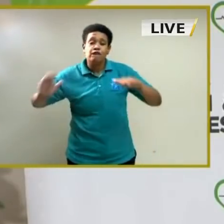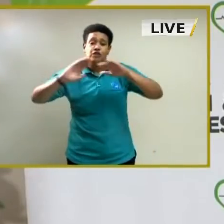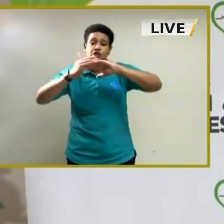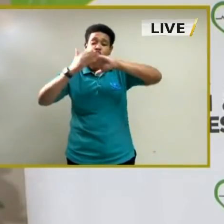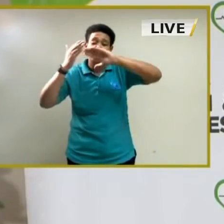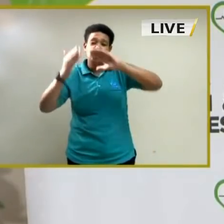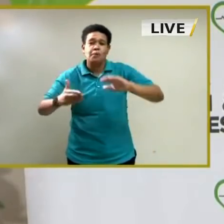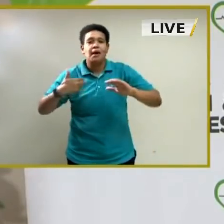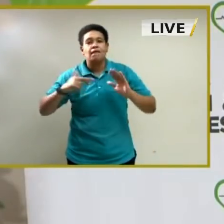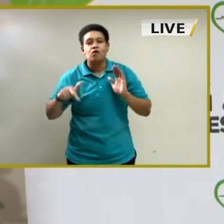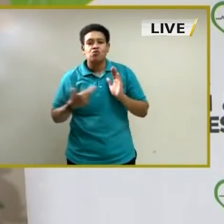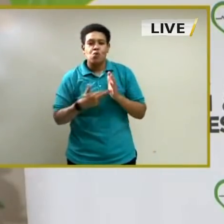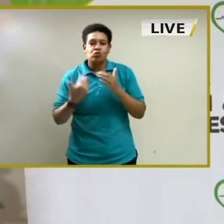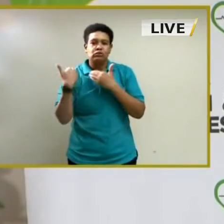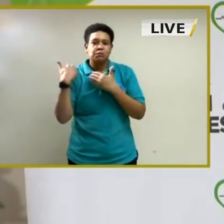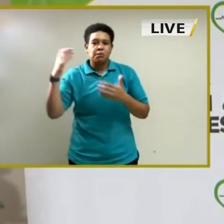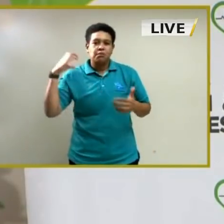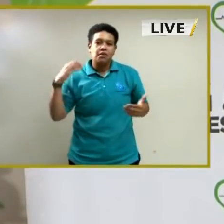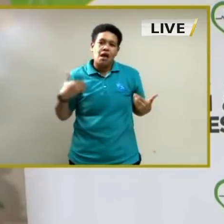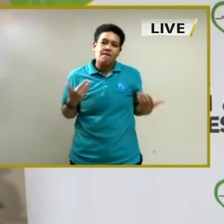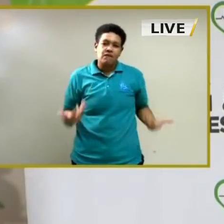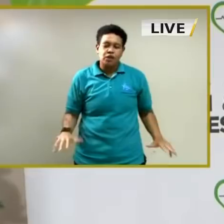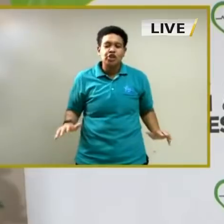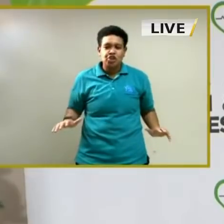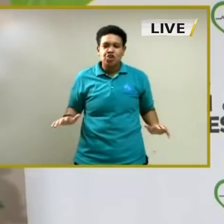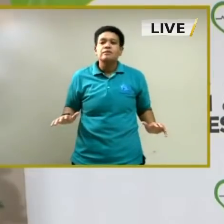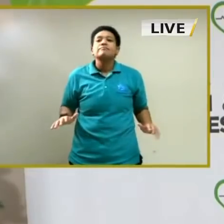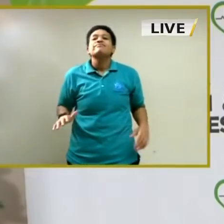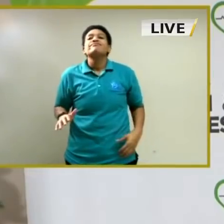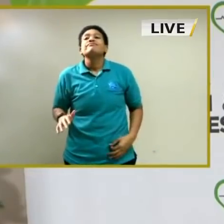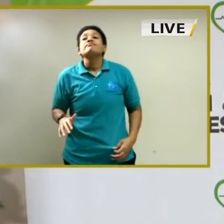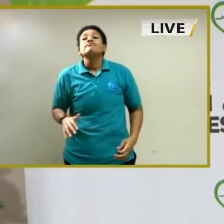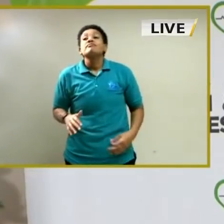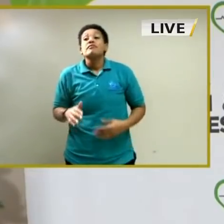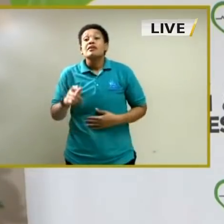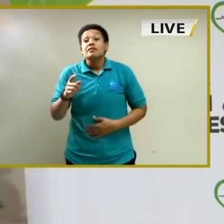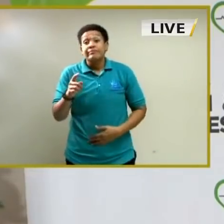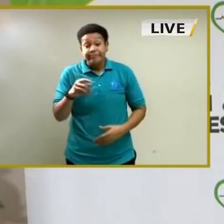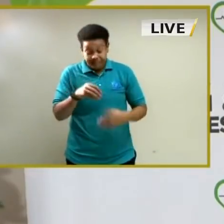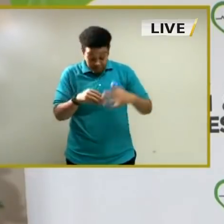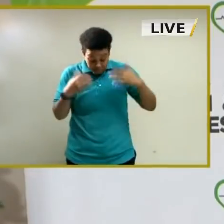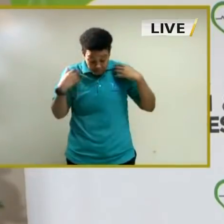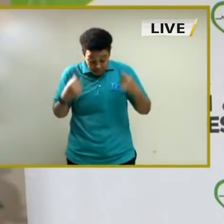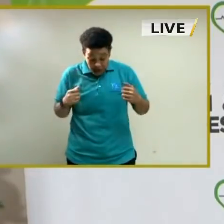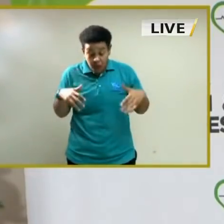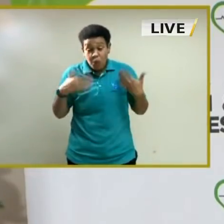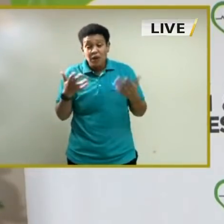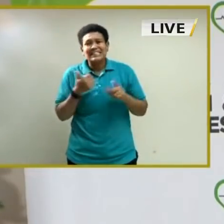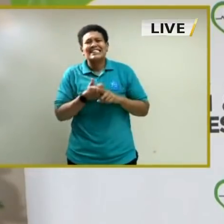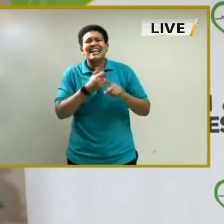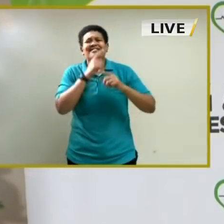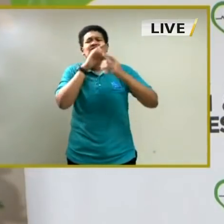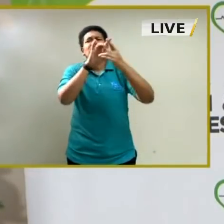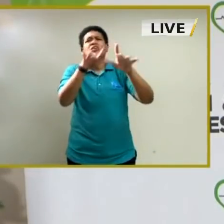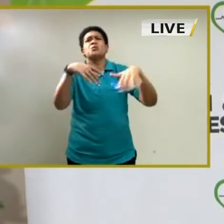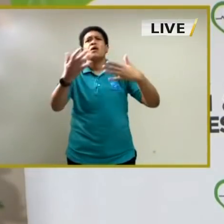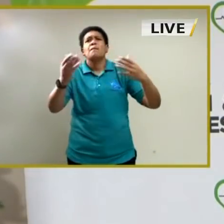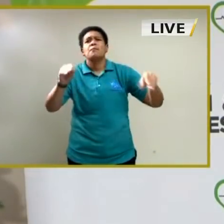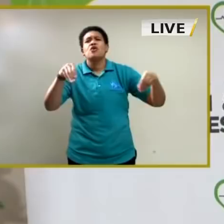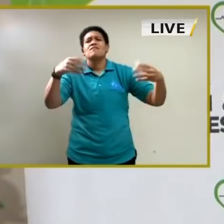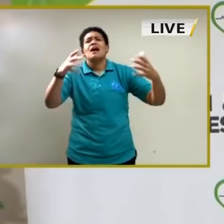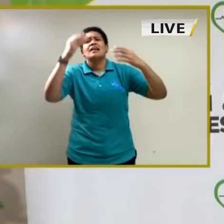a role to play. And so, for us in health, it is about providing